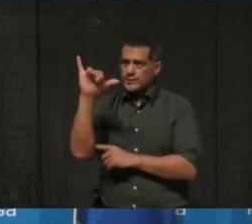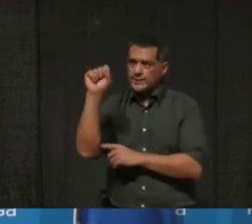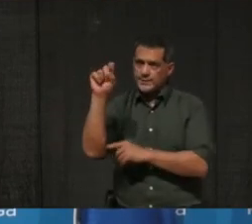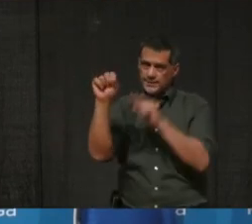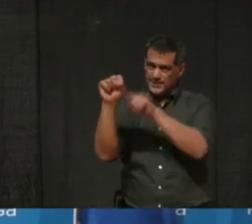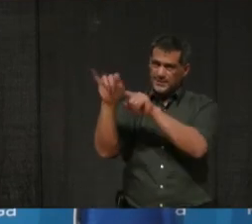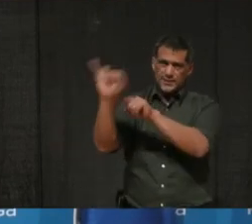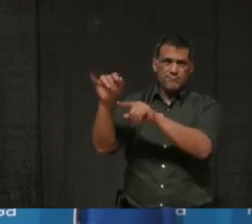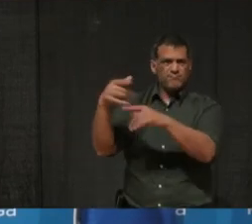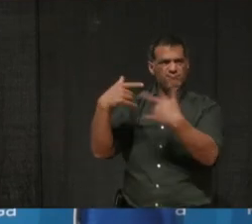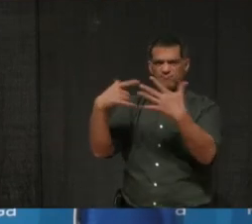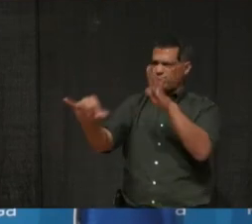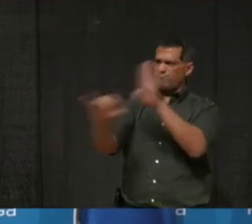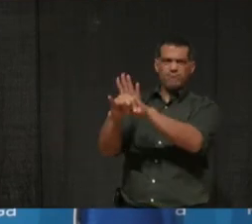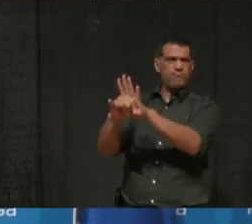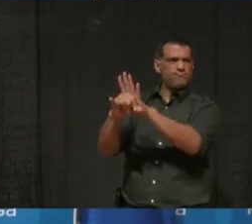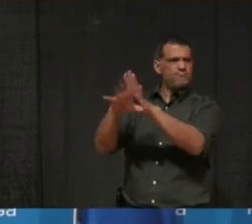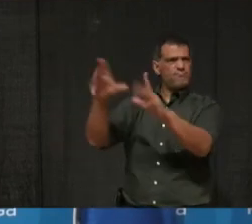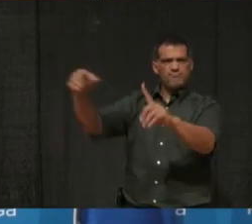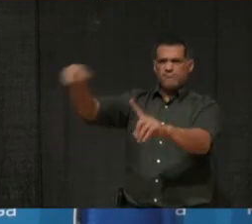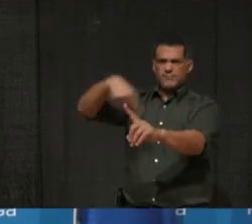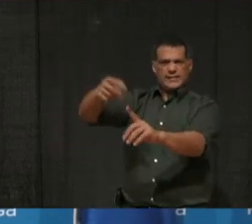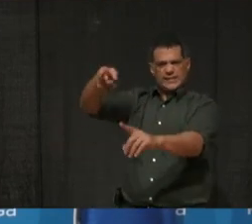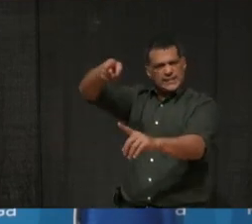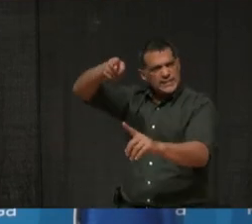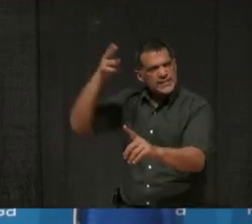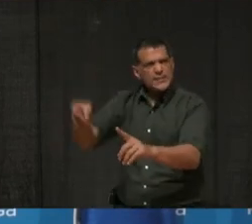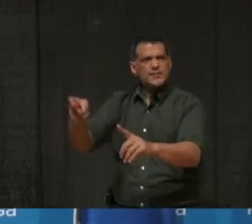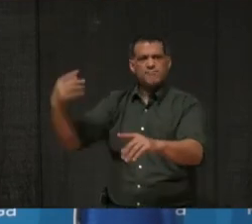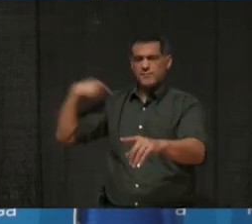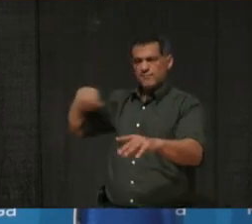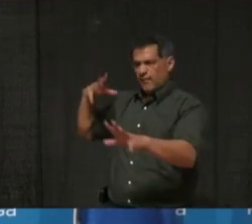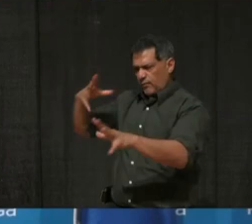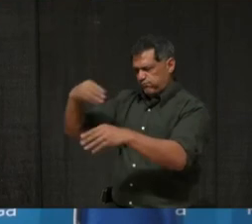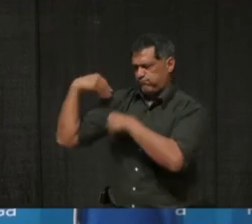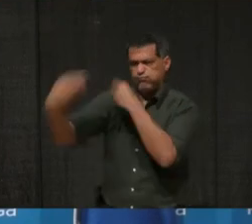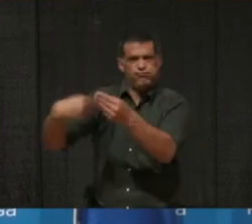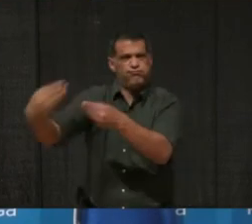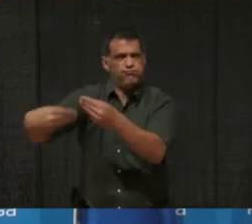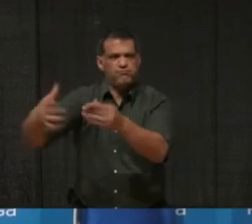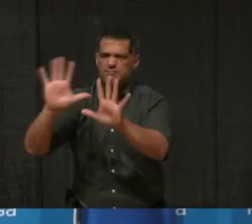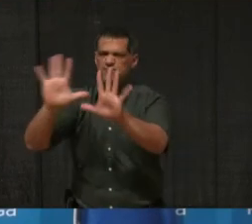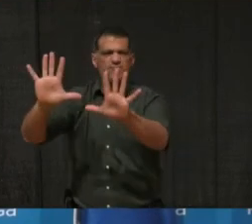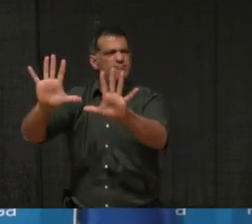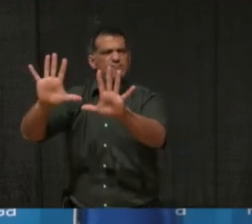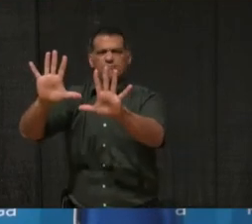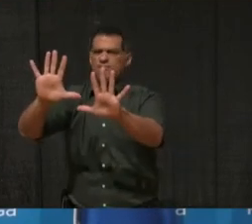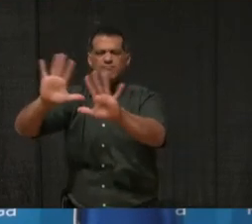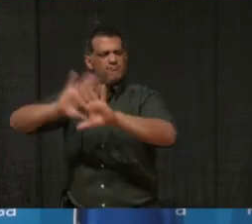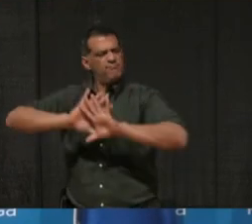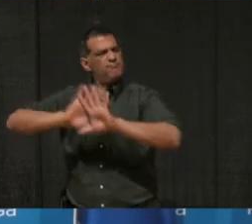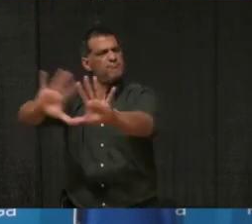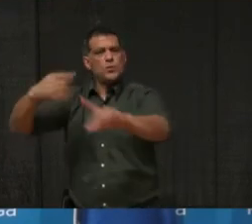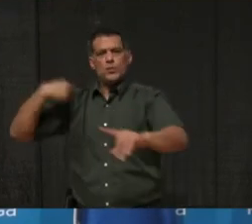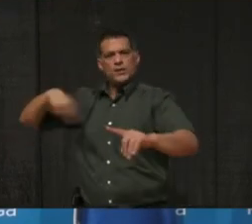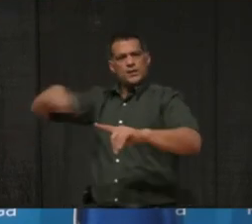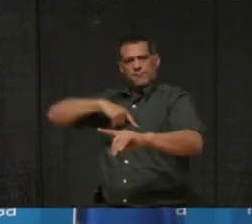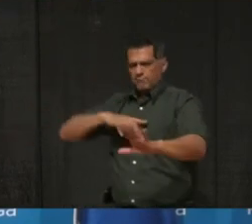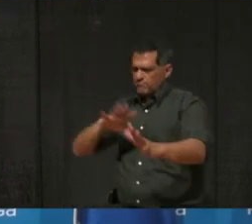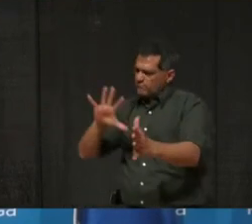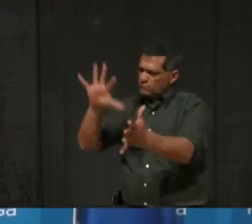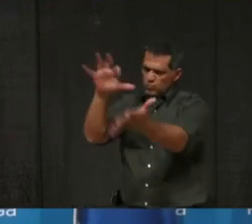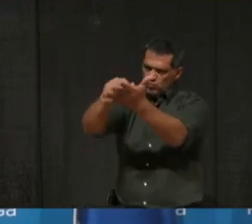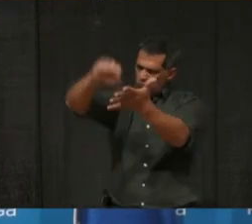an historic, pervasive, institutional, and systemic issue in Mississauga. Part of